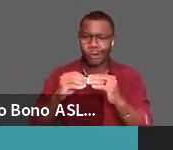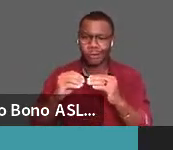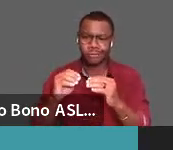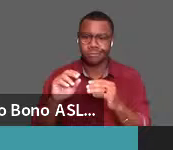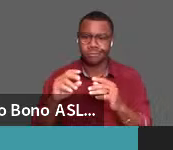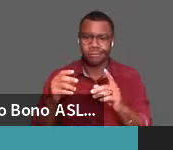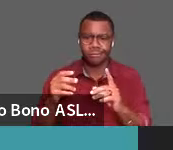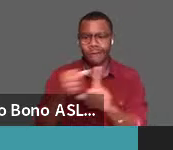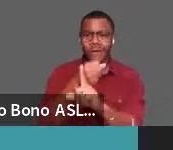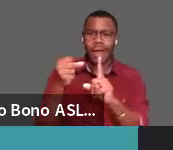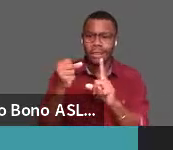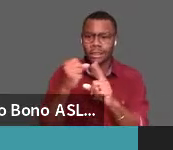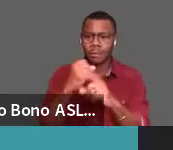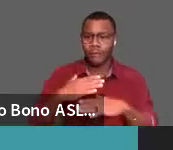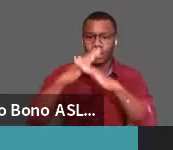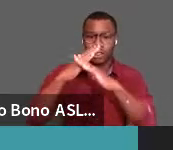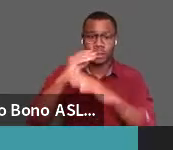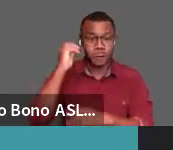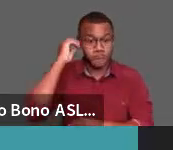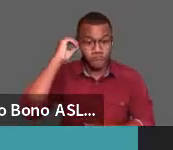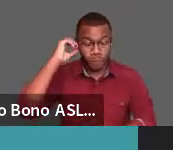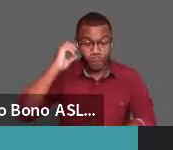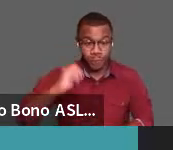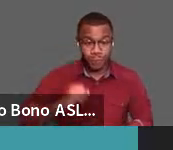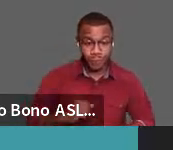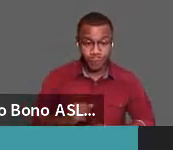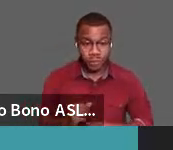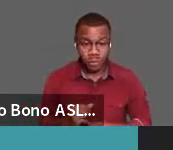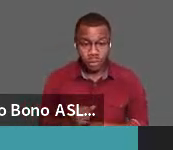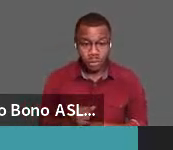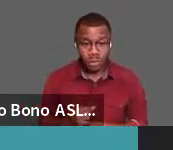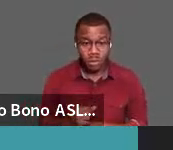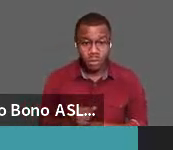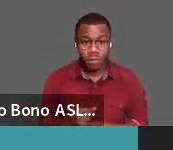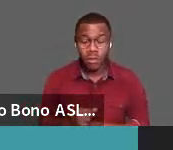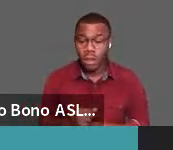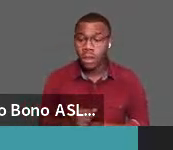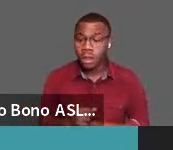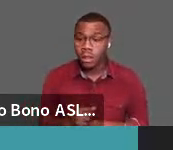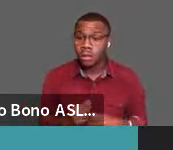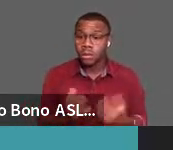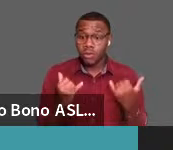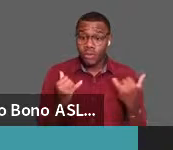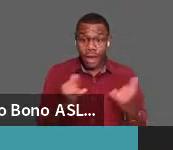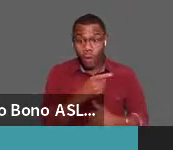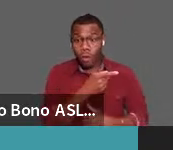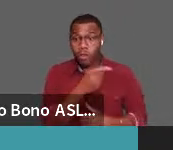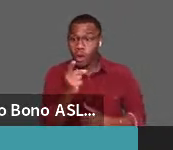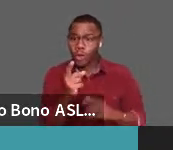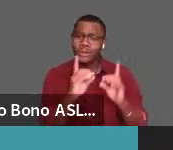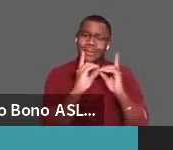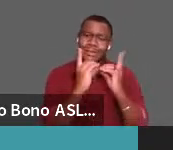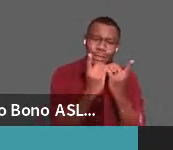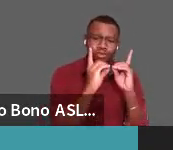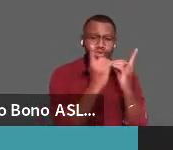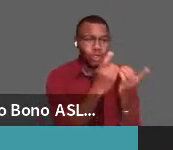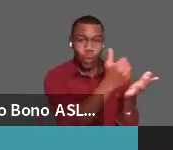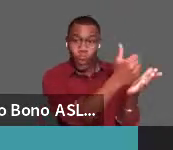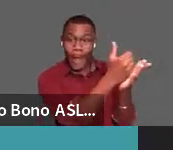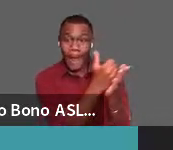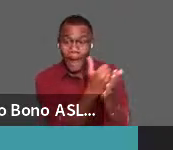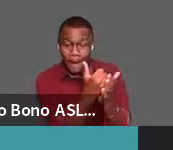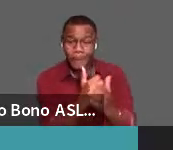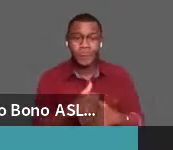of Violence Prevention, but funding organizations that are doing this work in our district, like Southern California Crossroads and